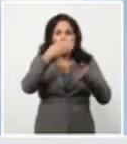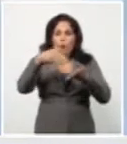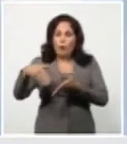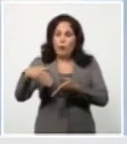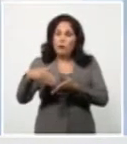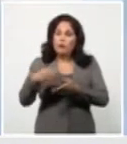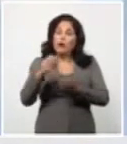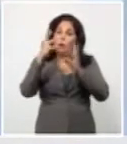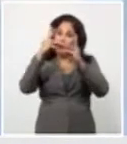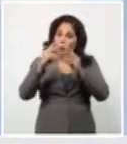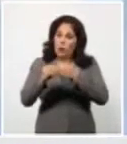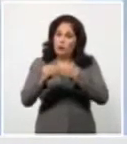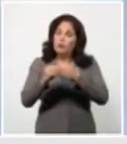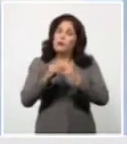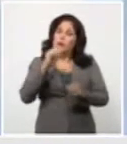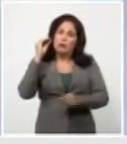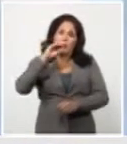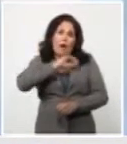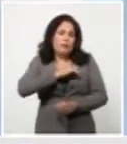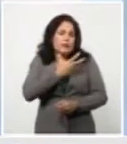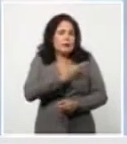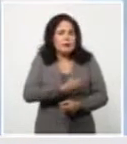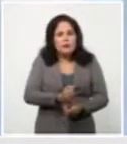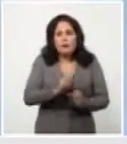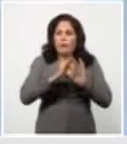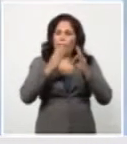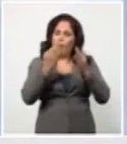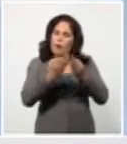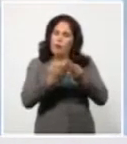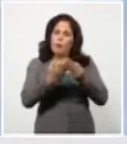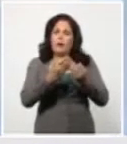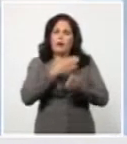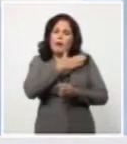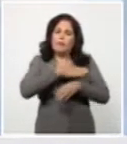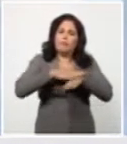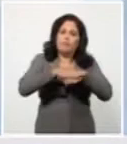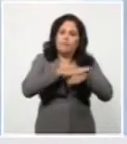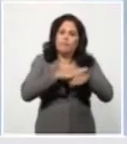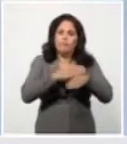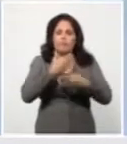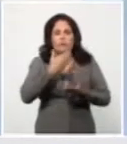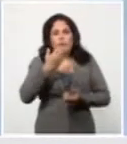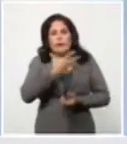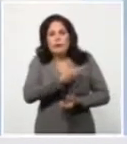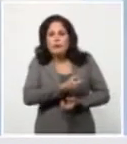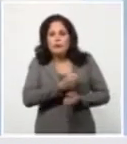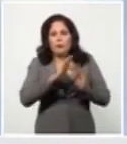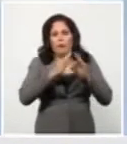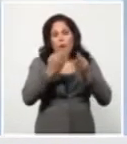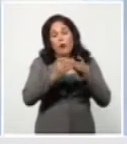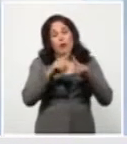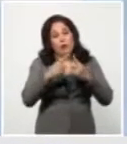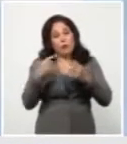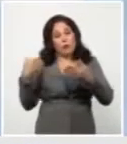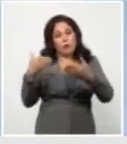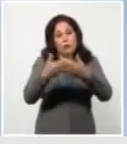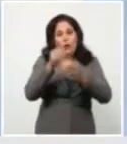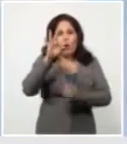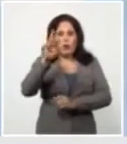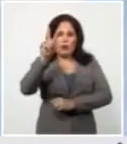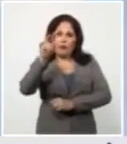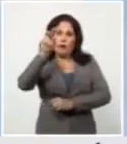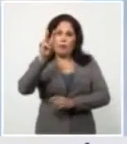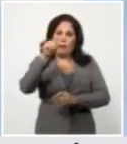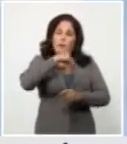We always regret the death of 83 people as a result of this disease in our country, and